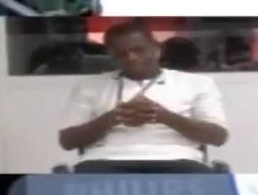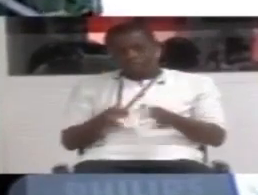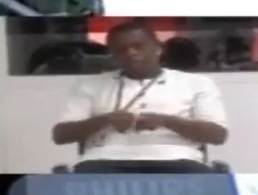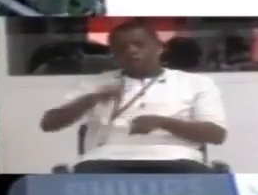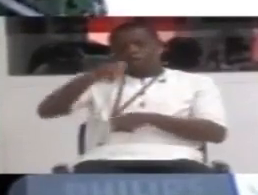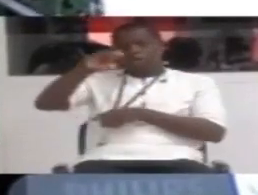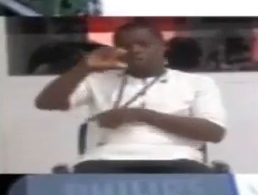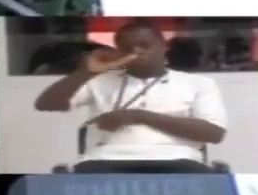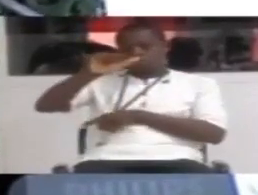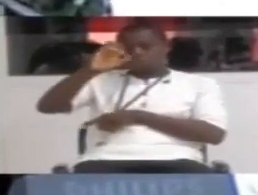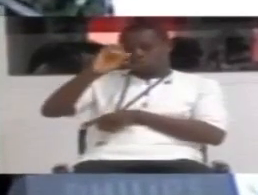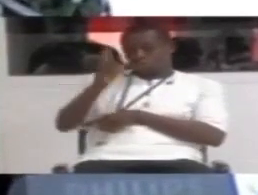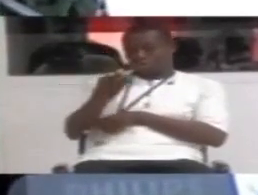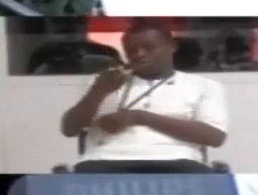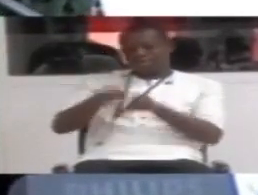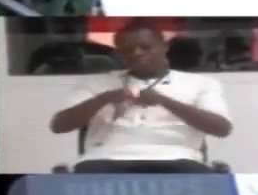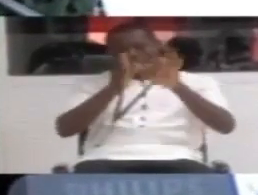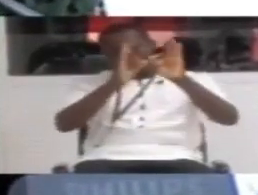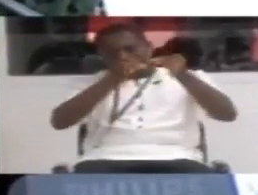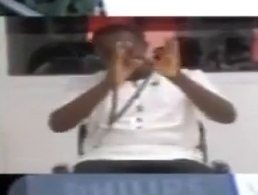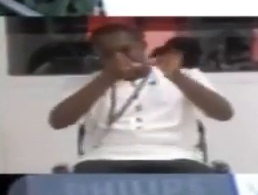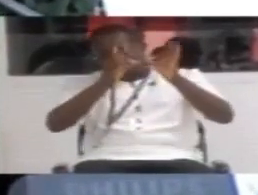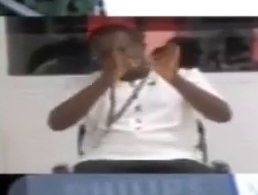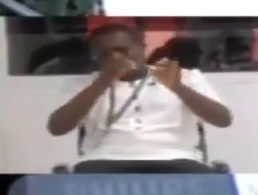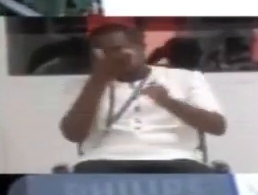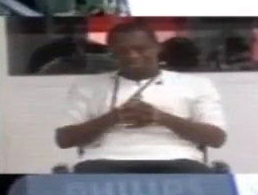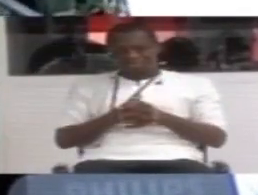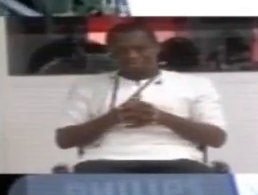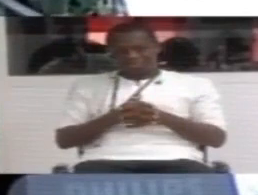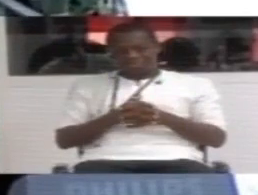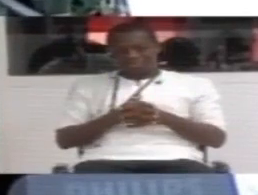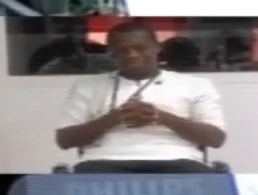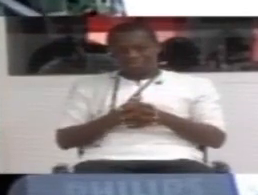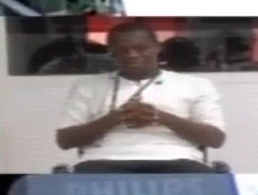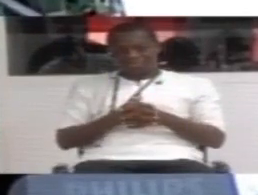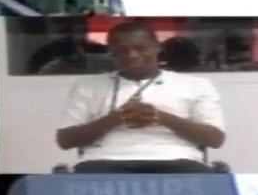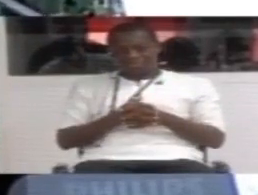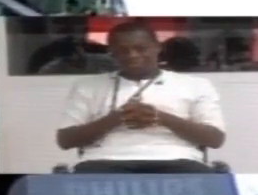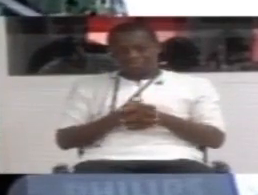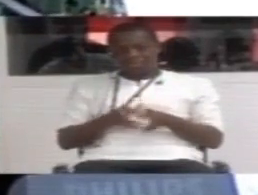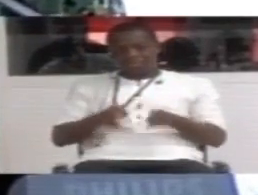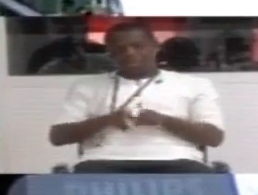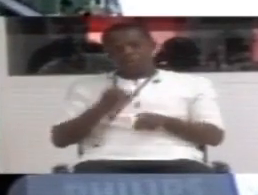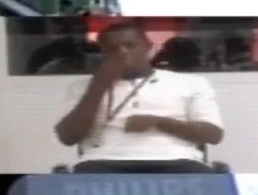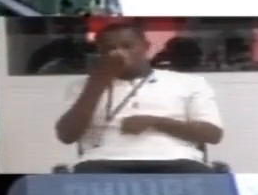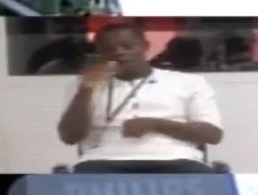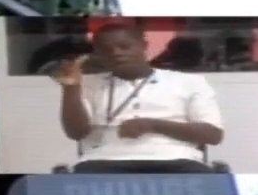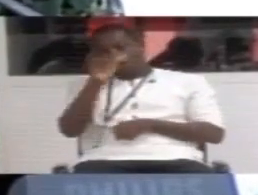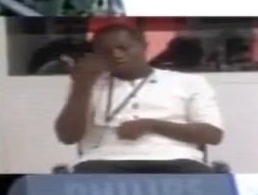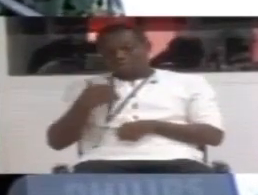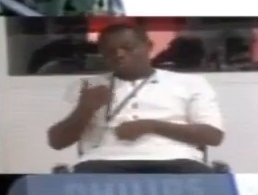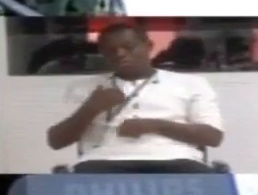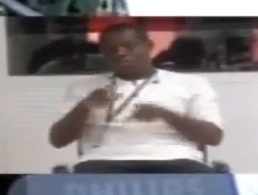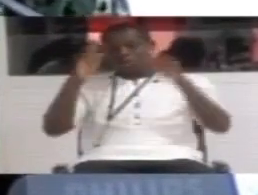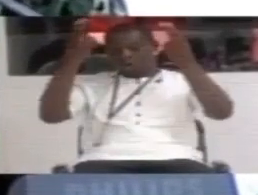Noa Badji daf ñu brief fofu. We were briefed by Noa Badji. Mune dafa am ñu nga xamne loi daf leen tié